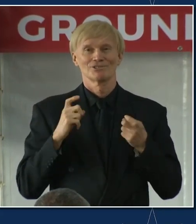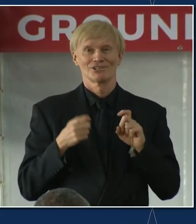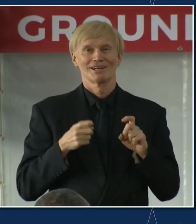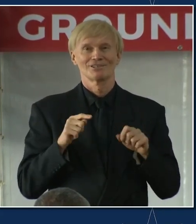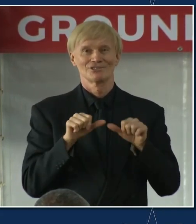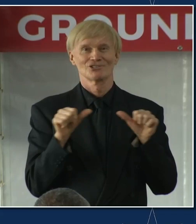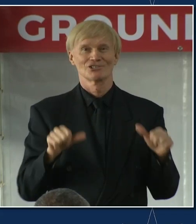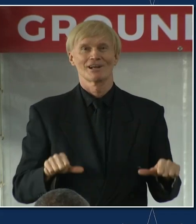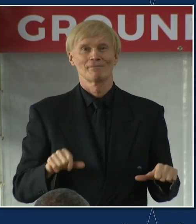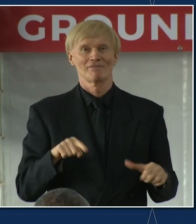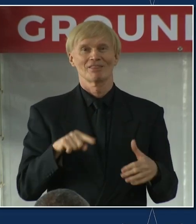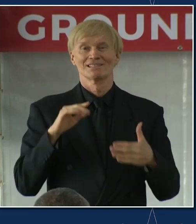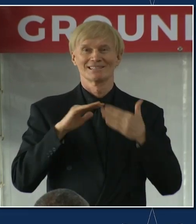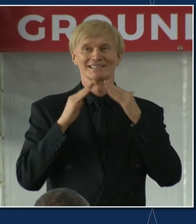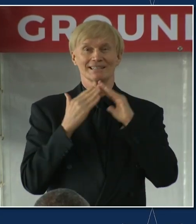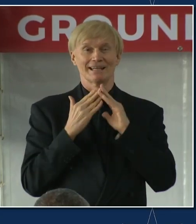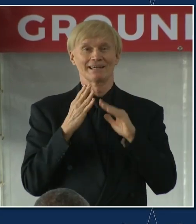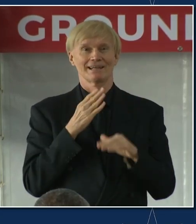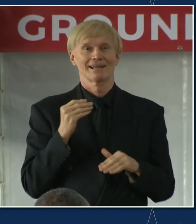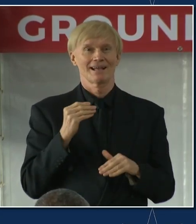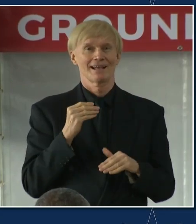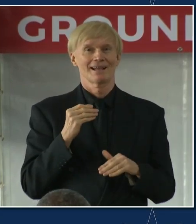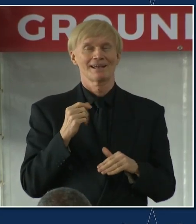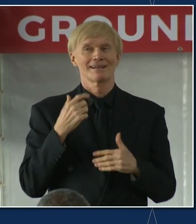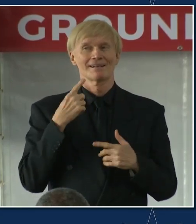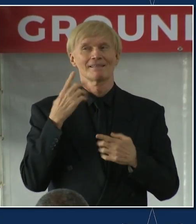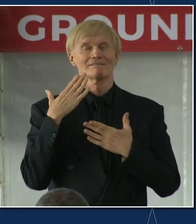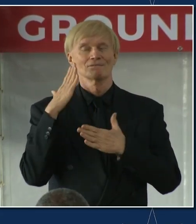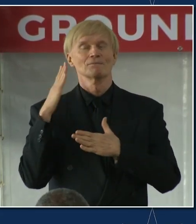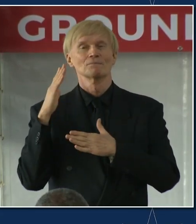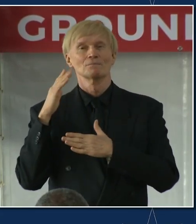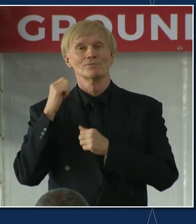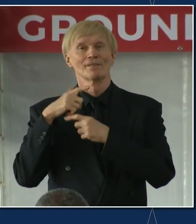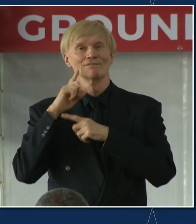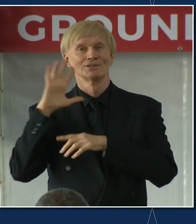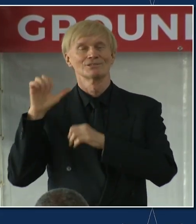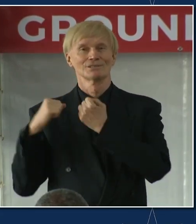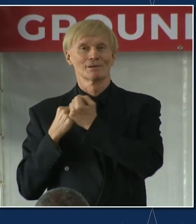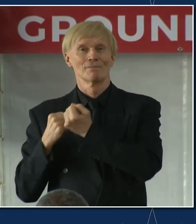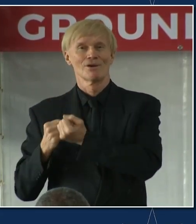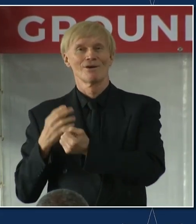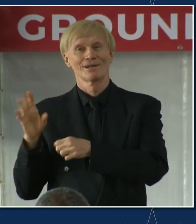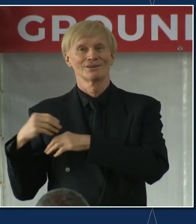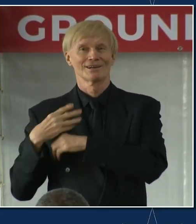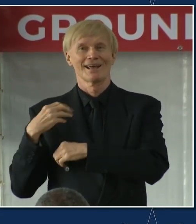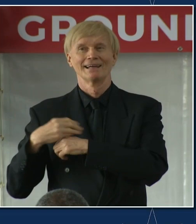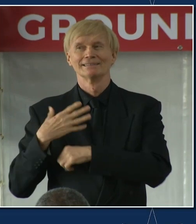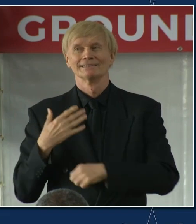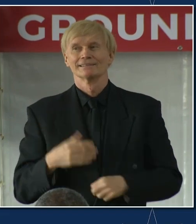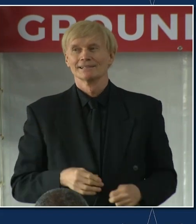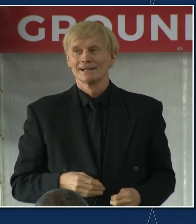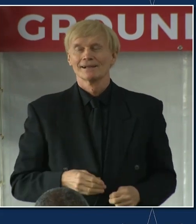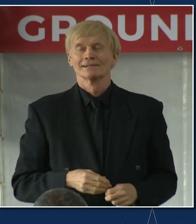shape of this city. And I thank you, brother, for your support and your guidance.